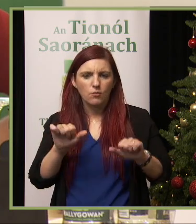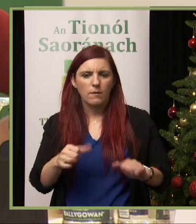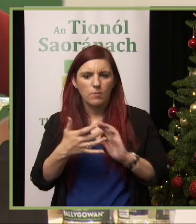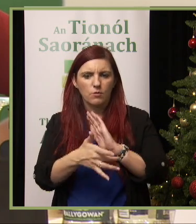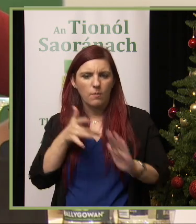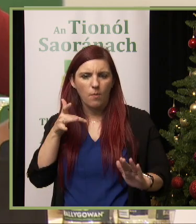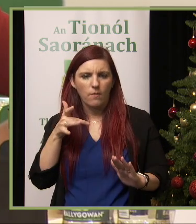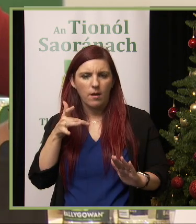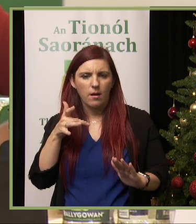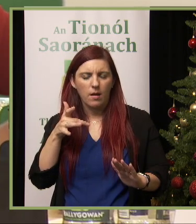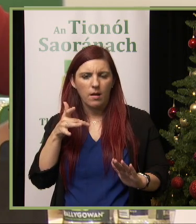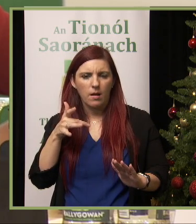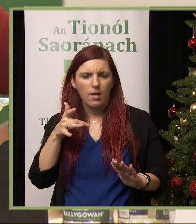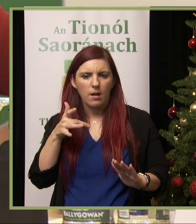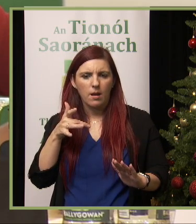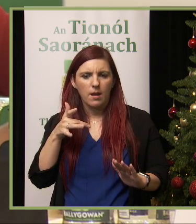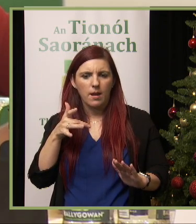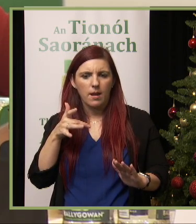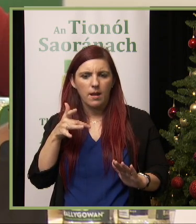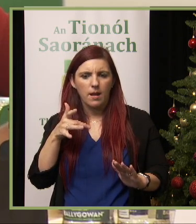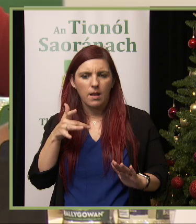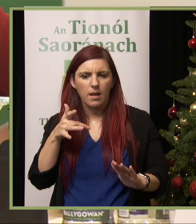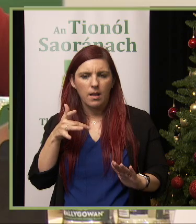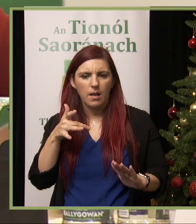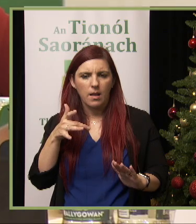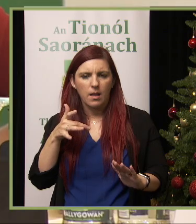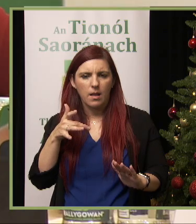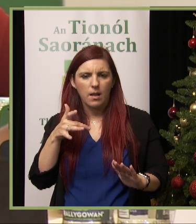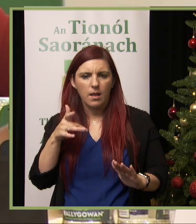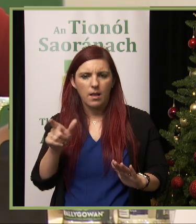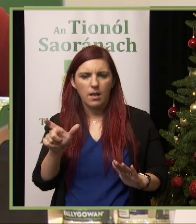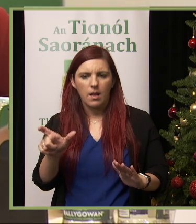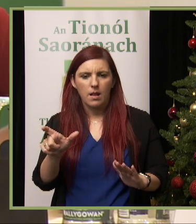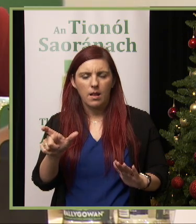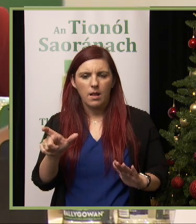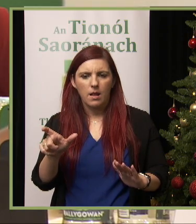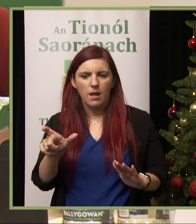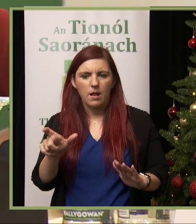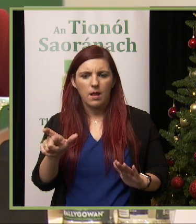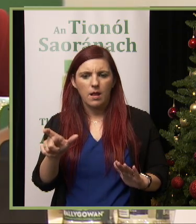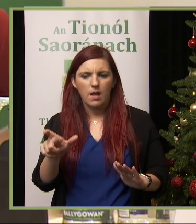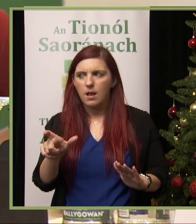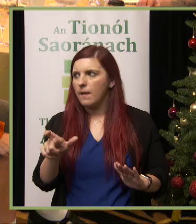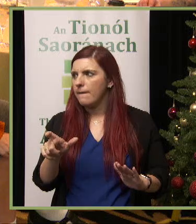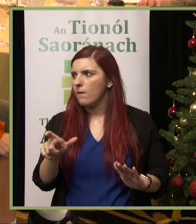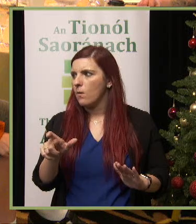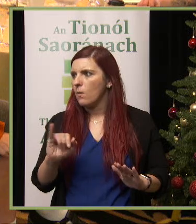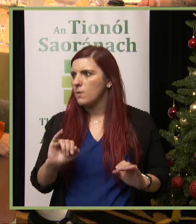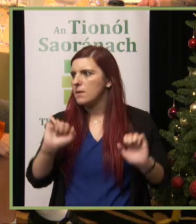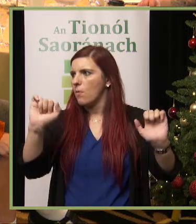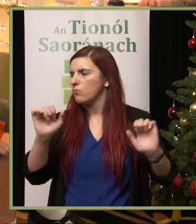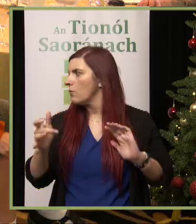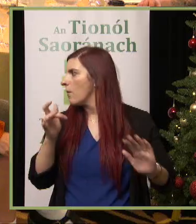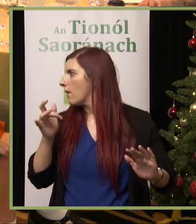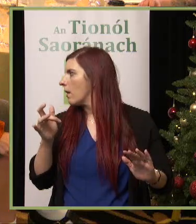of the the National Network of Natura sites and protected species? Should be protected. All those in favour?